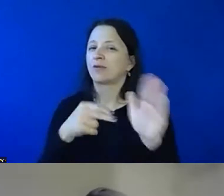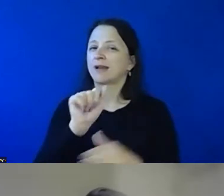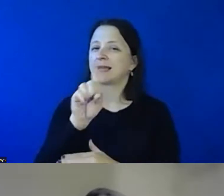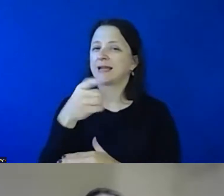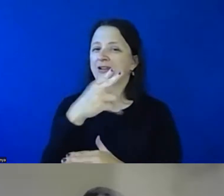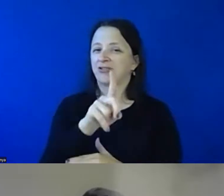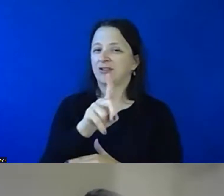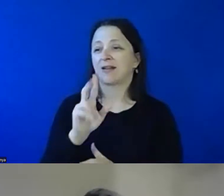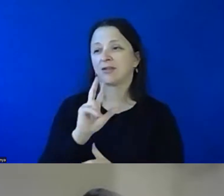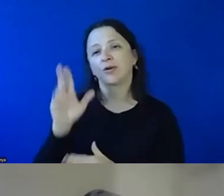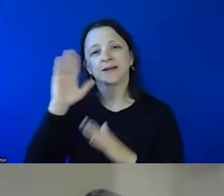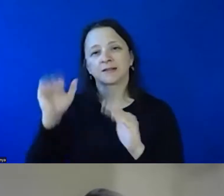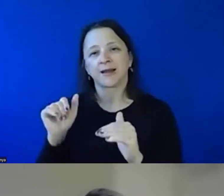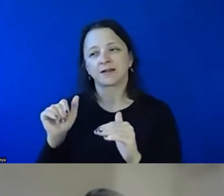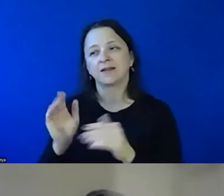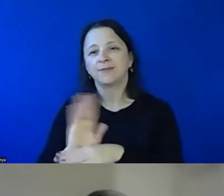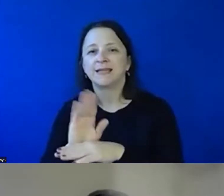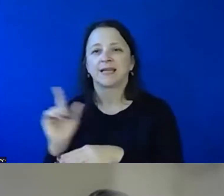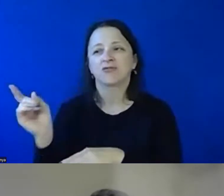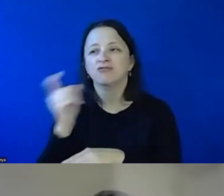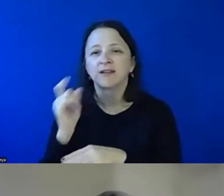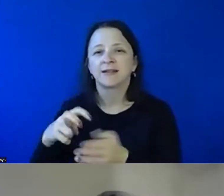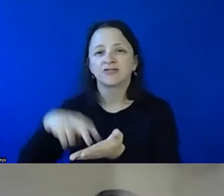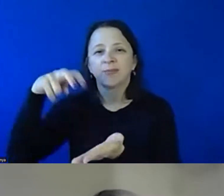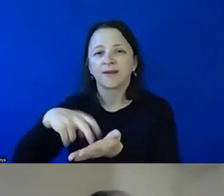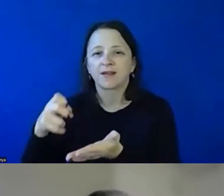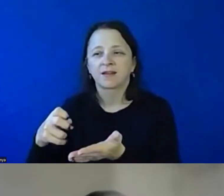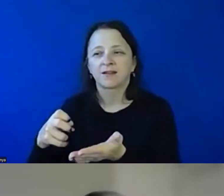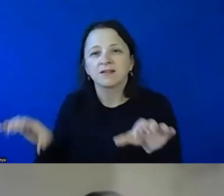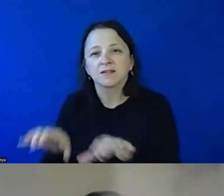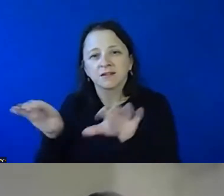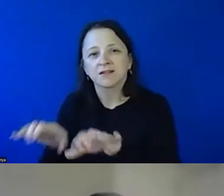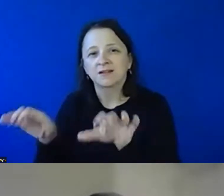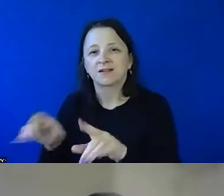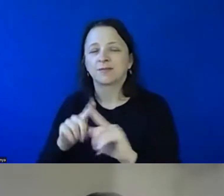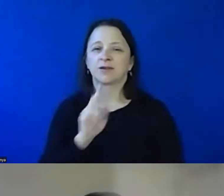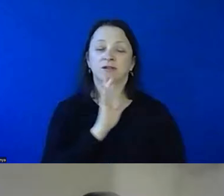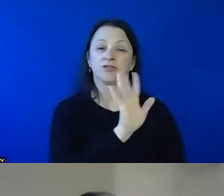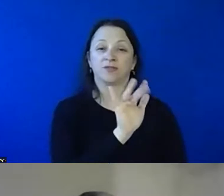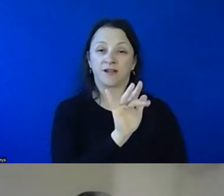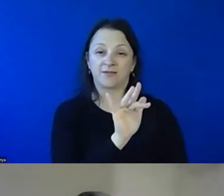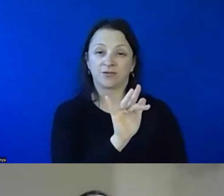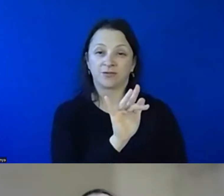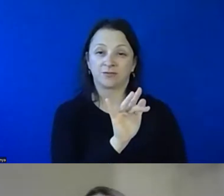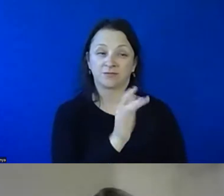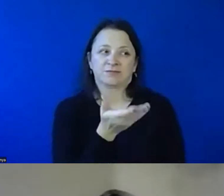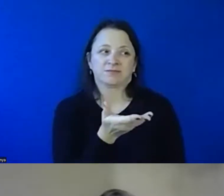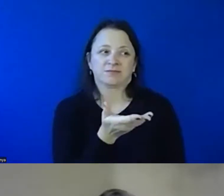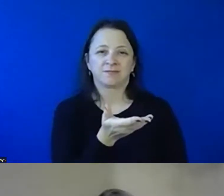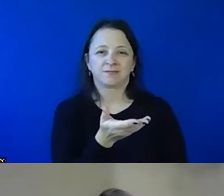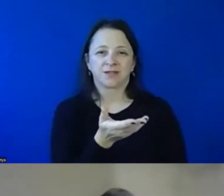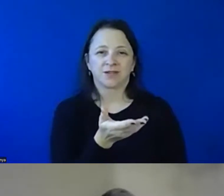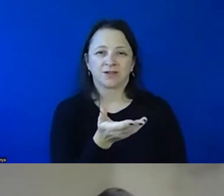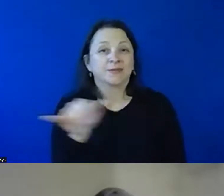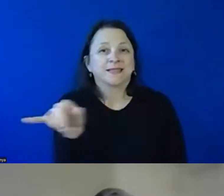a 3-year-old to be climbing, running, jumping, right? But if there's a 25-year-old in your exam room who's